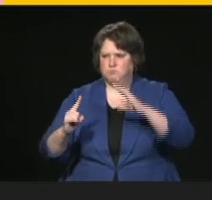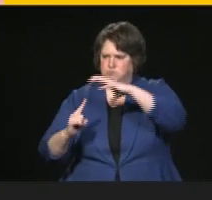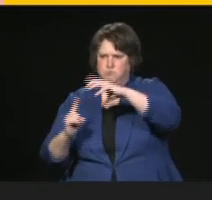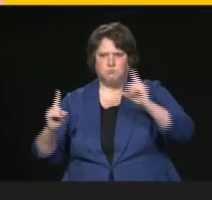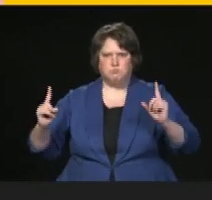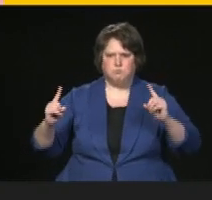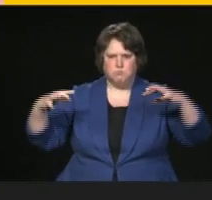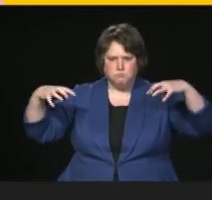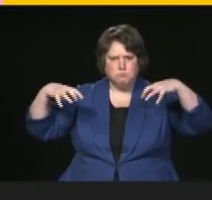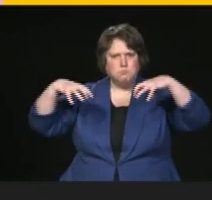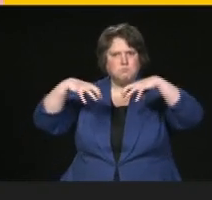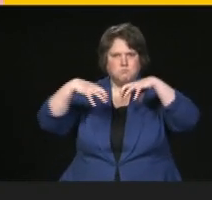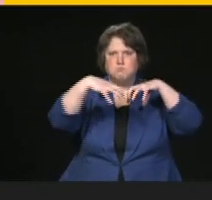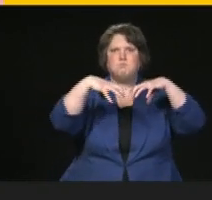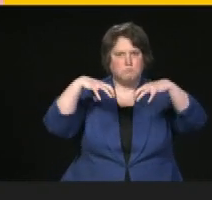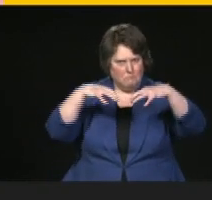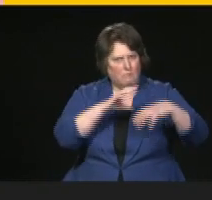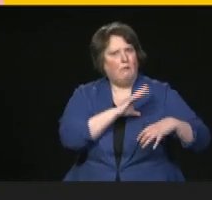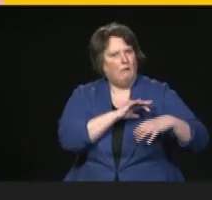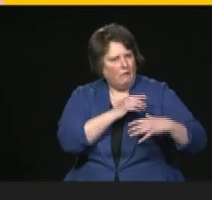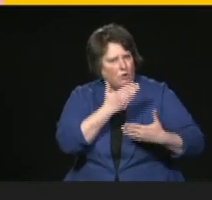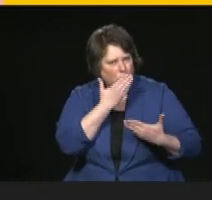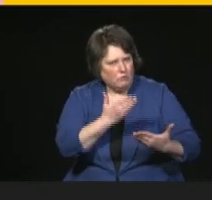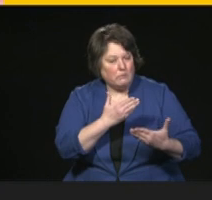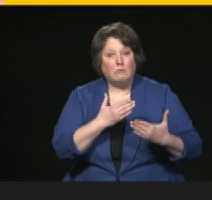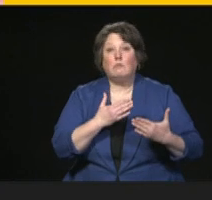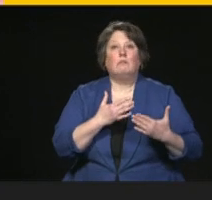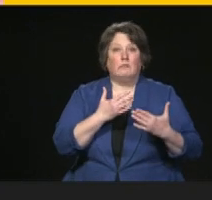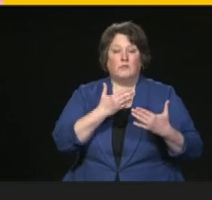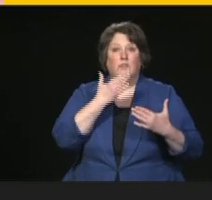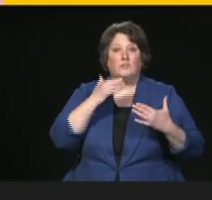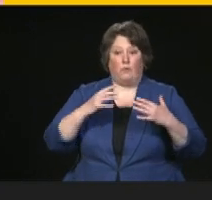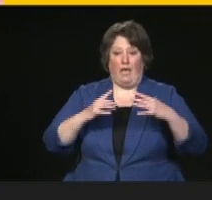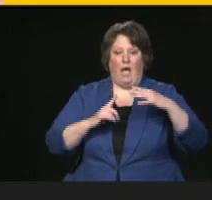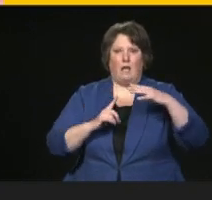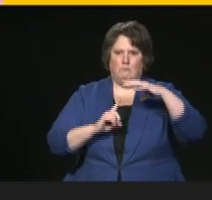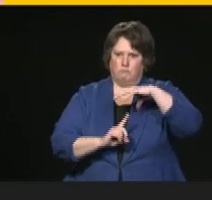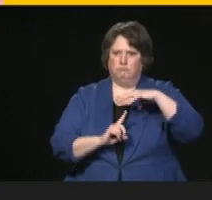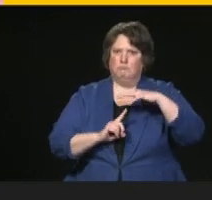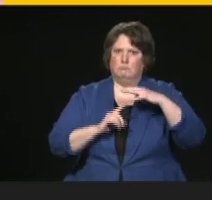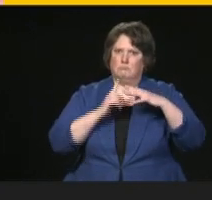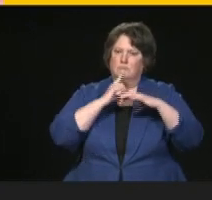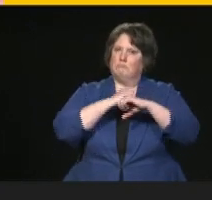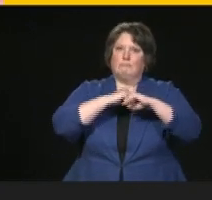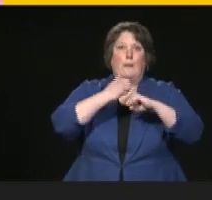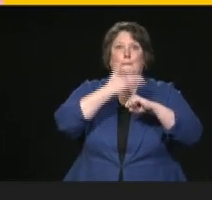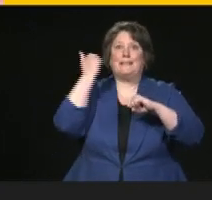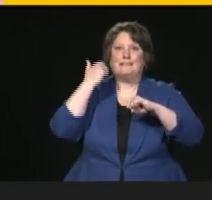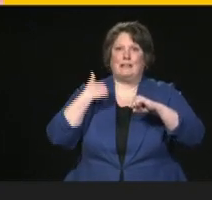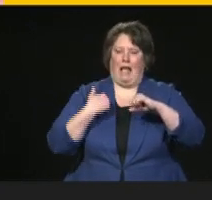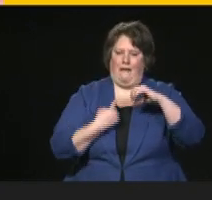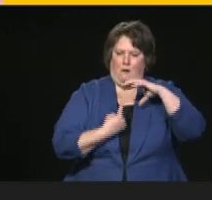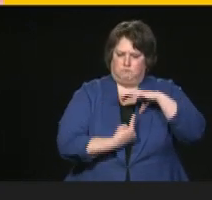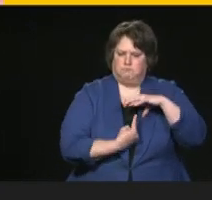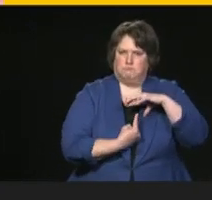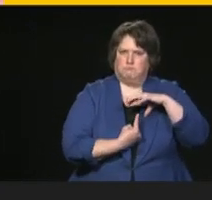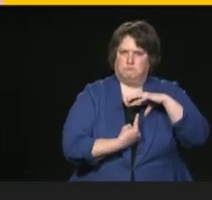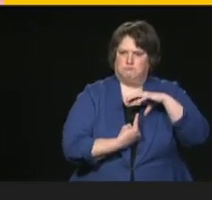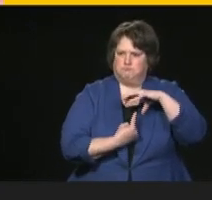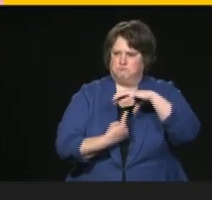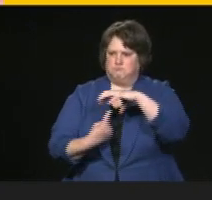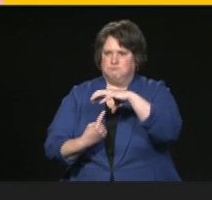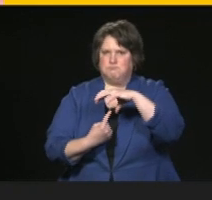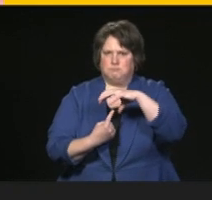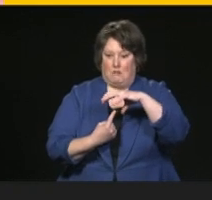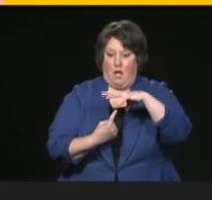The optimal protection comes when each person has their own separate bubble, that is a 2-meter circumference around